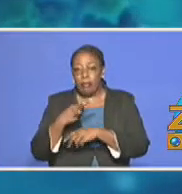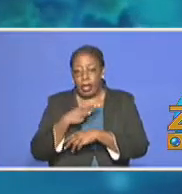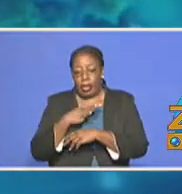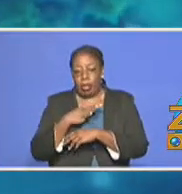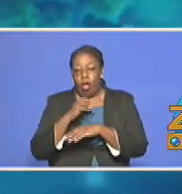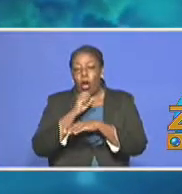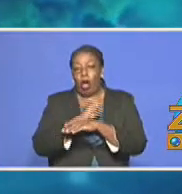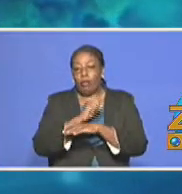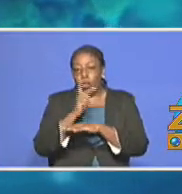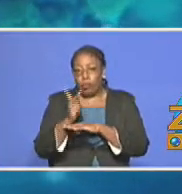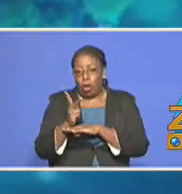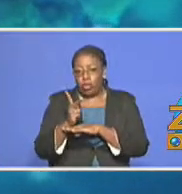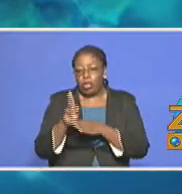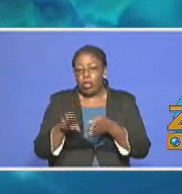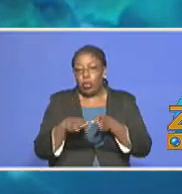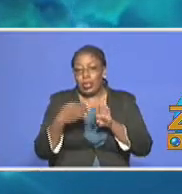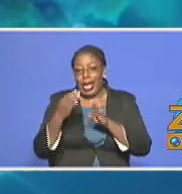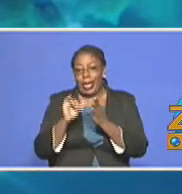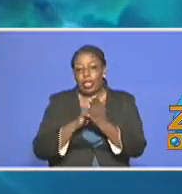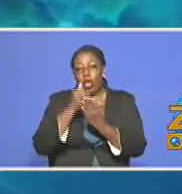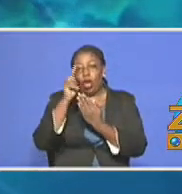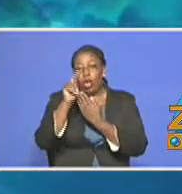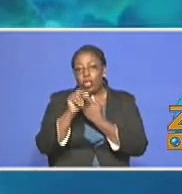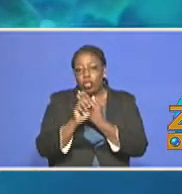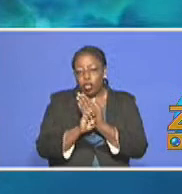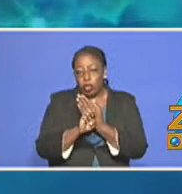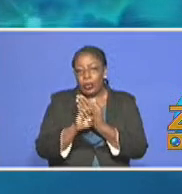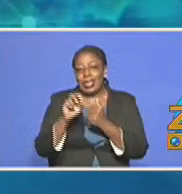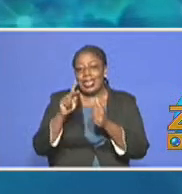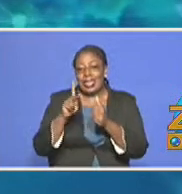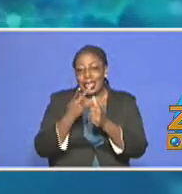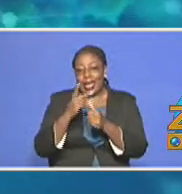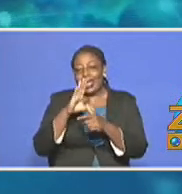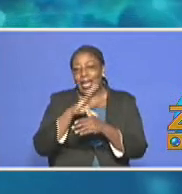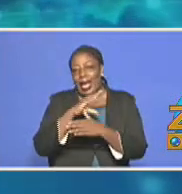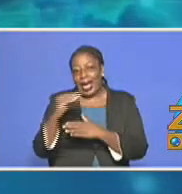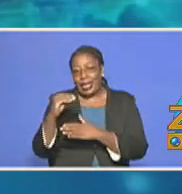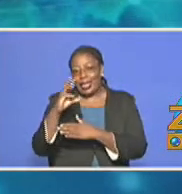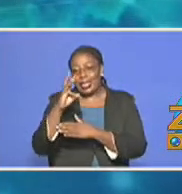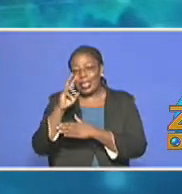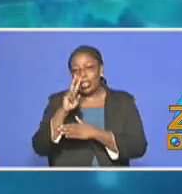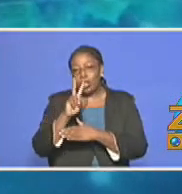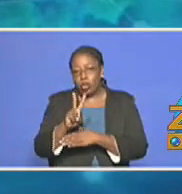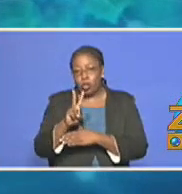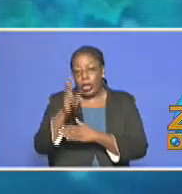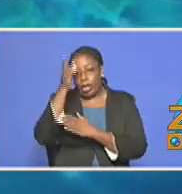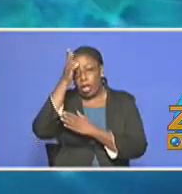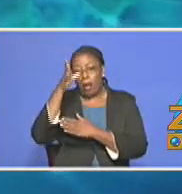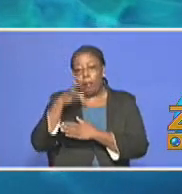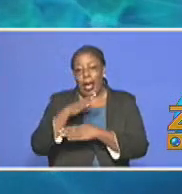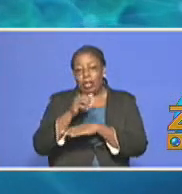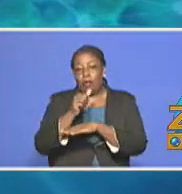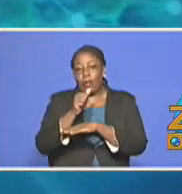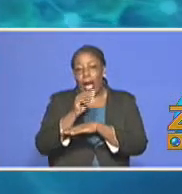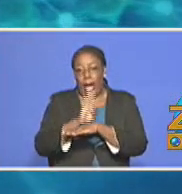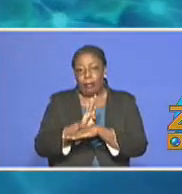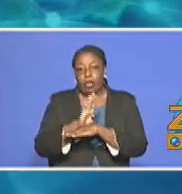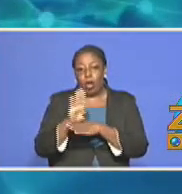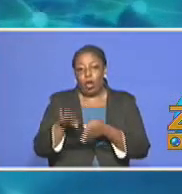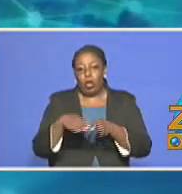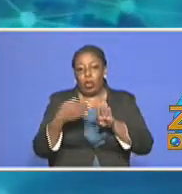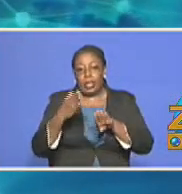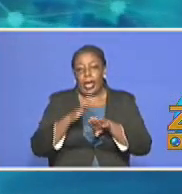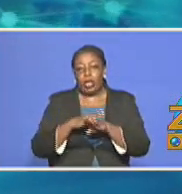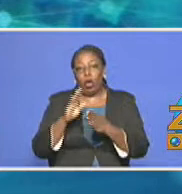of New Providence who passed on June 2nd, and a 62-year-old male resident of Abaco who died from the virus